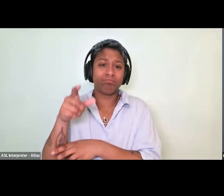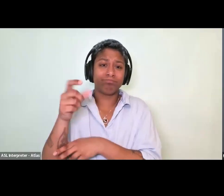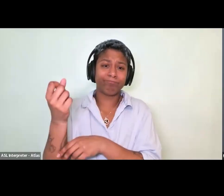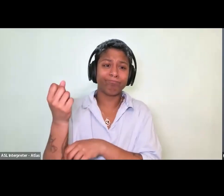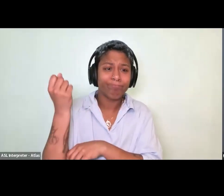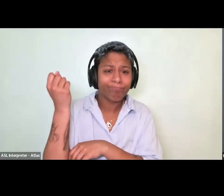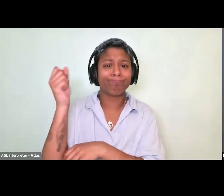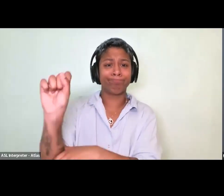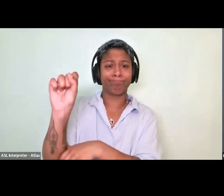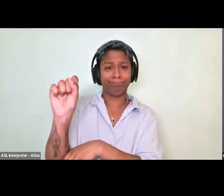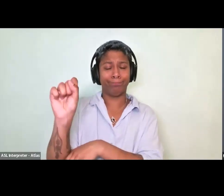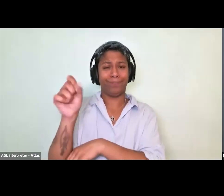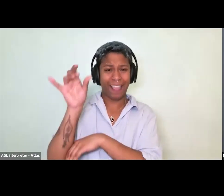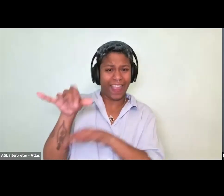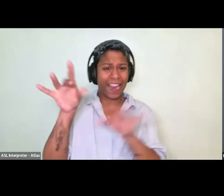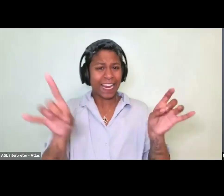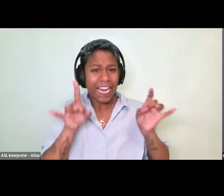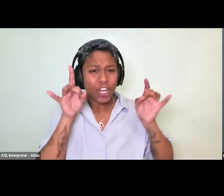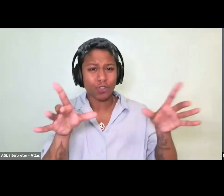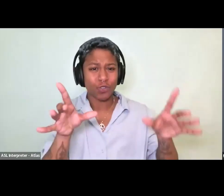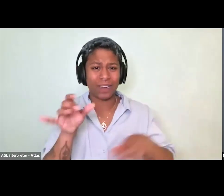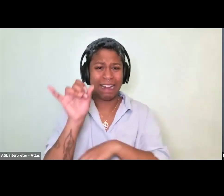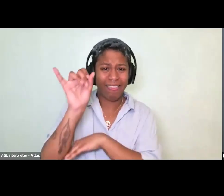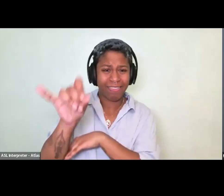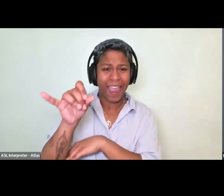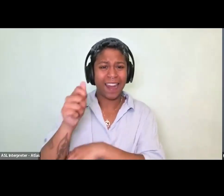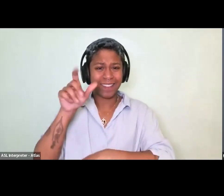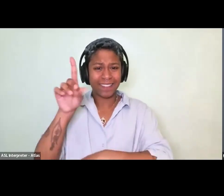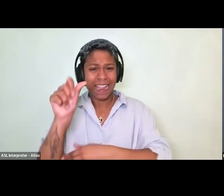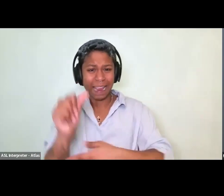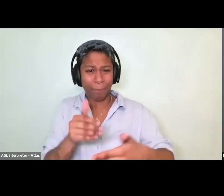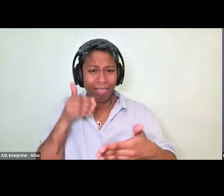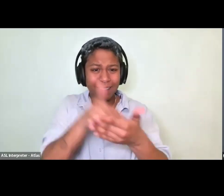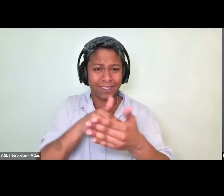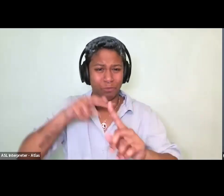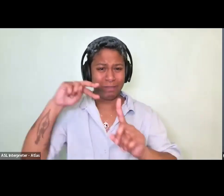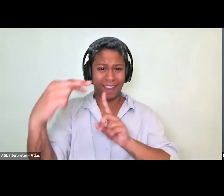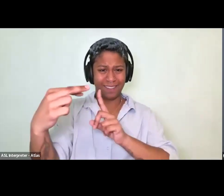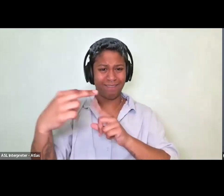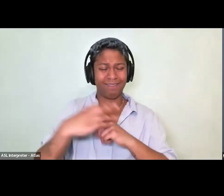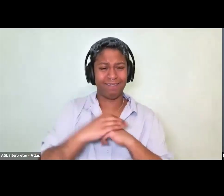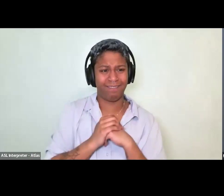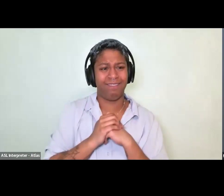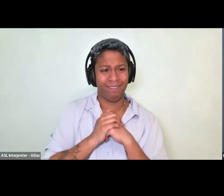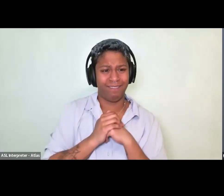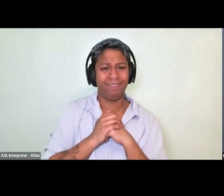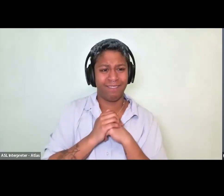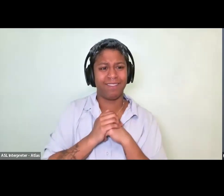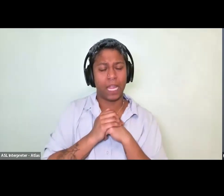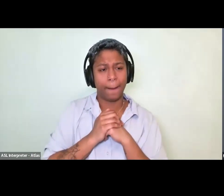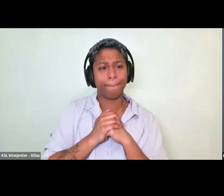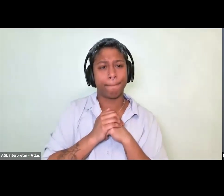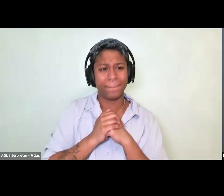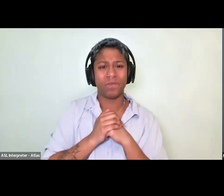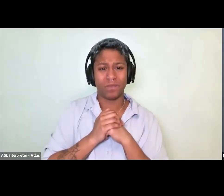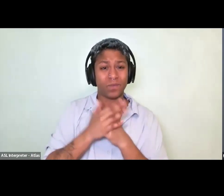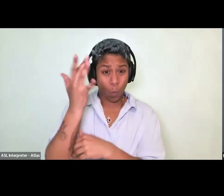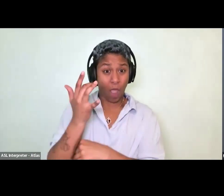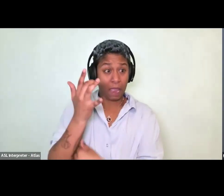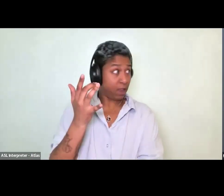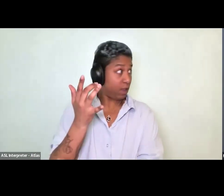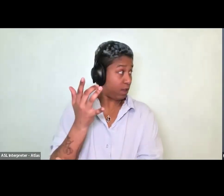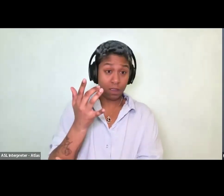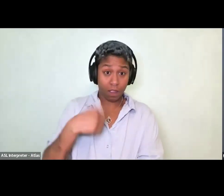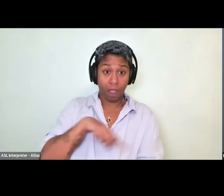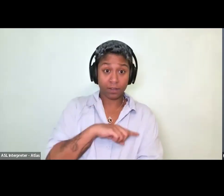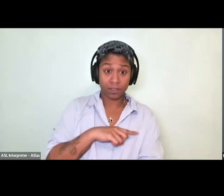and that sort of ableistic perspective, because those of us who are disabled have